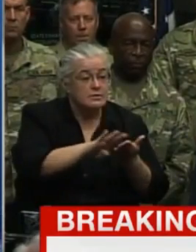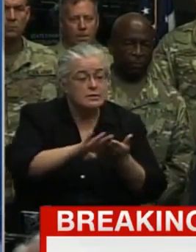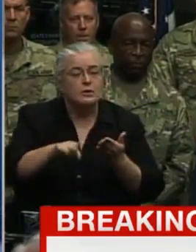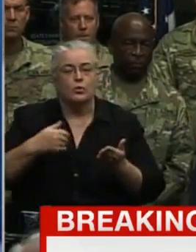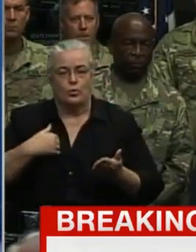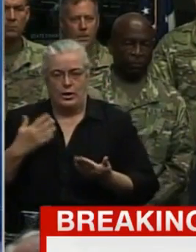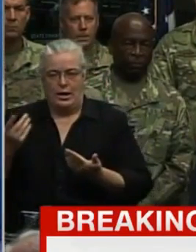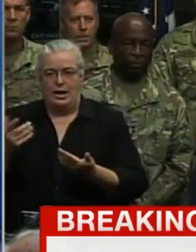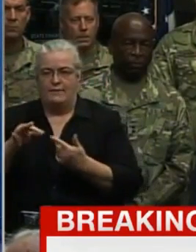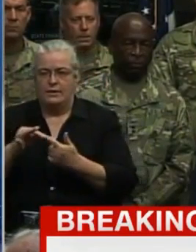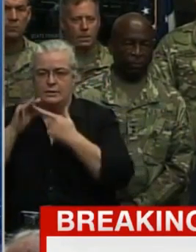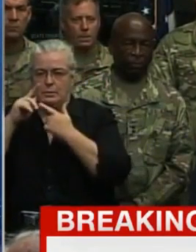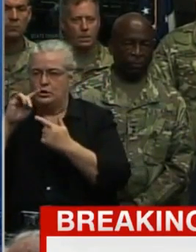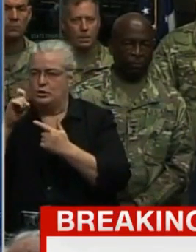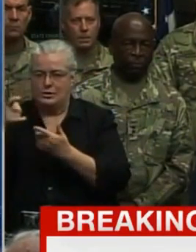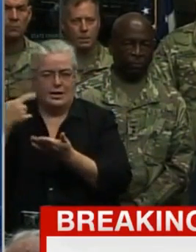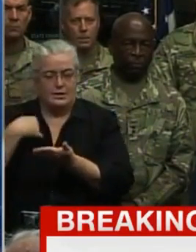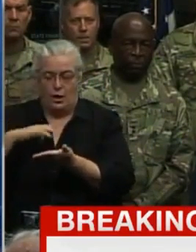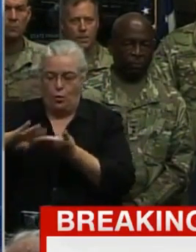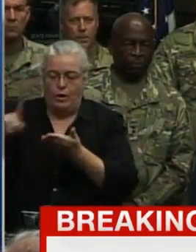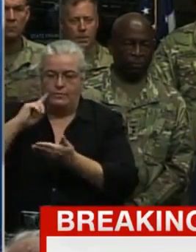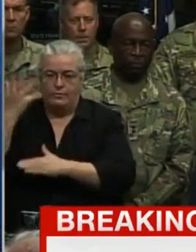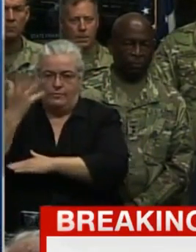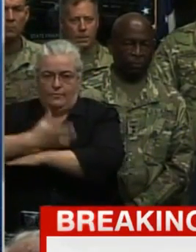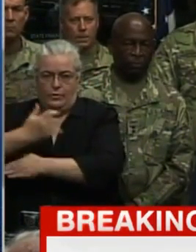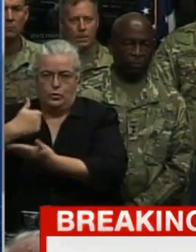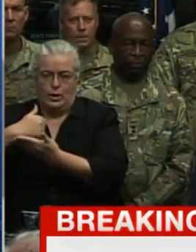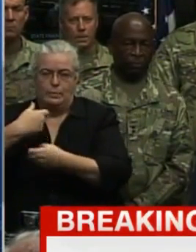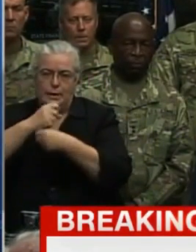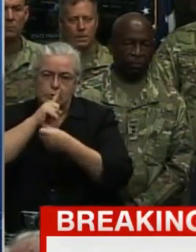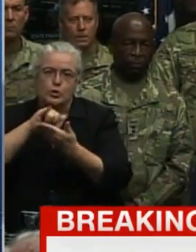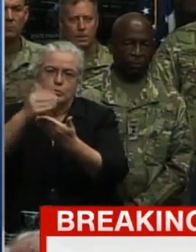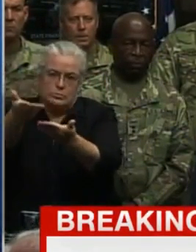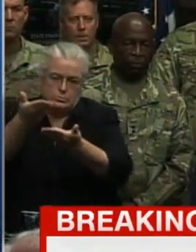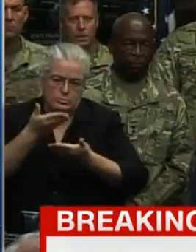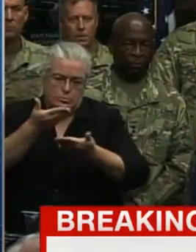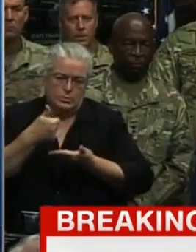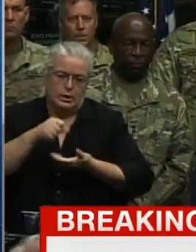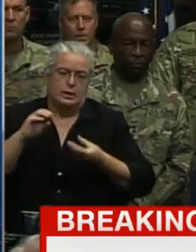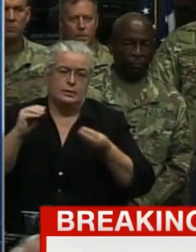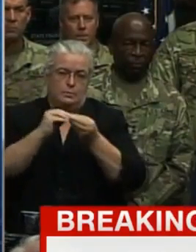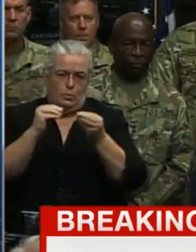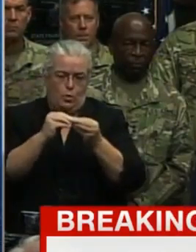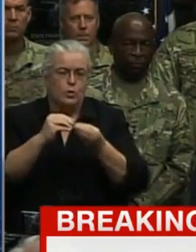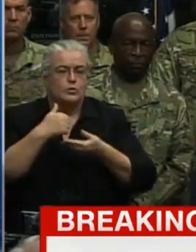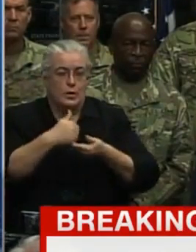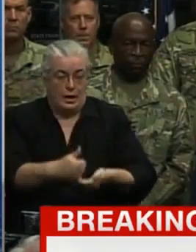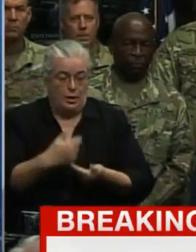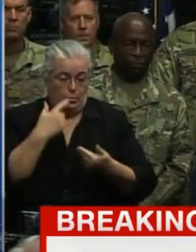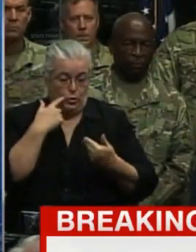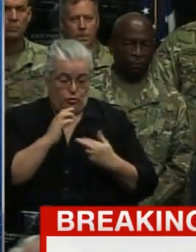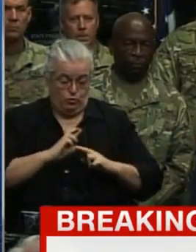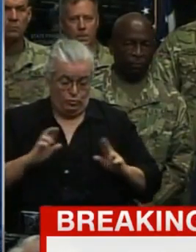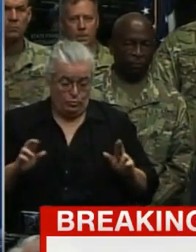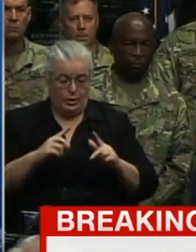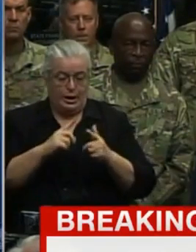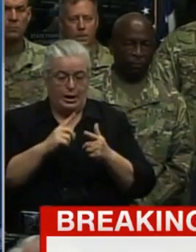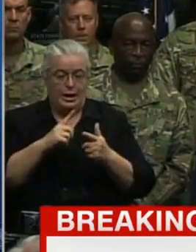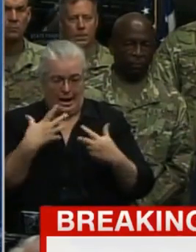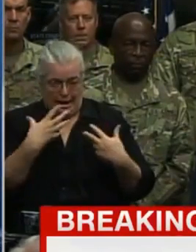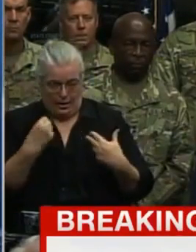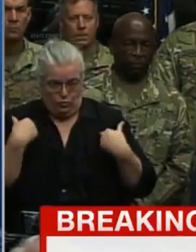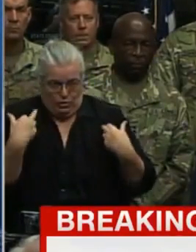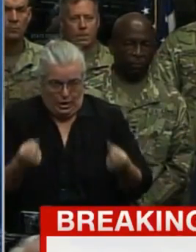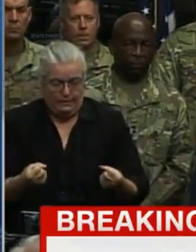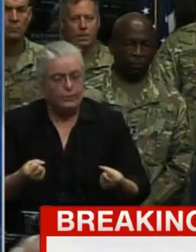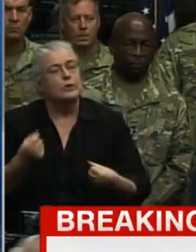motor fuel import tax for 5 days to help bring more fuel to our state for storm response and recovery. This will make our efforts to